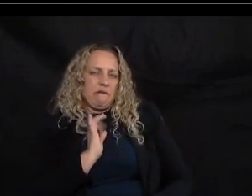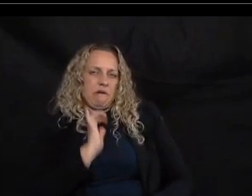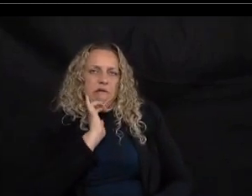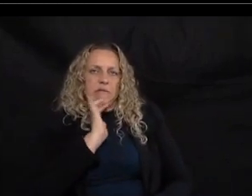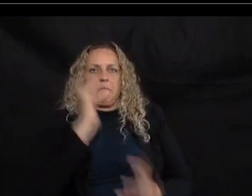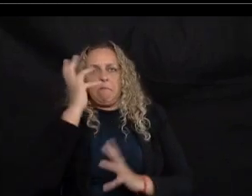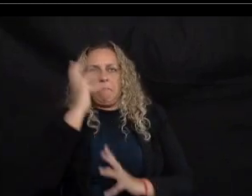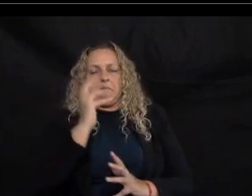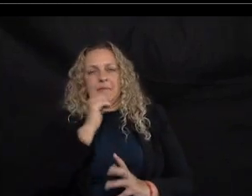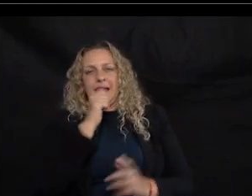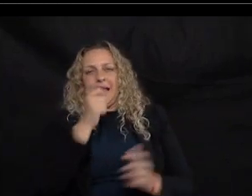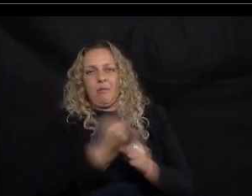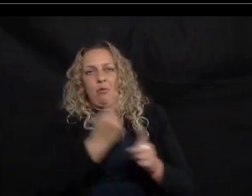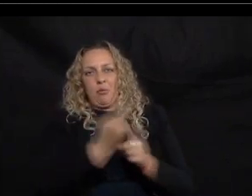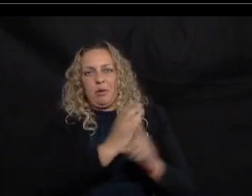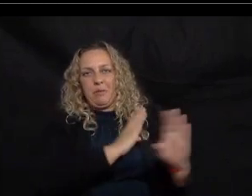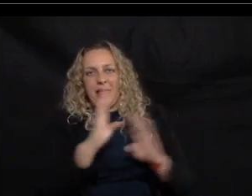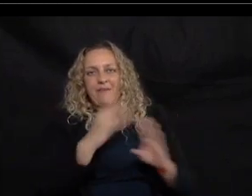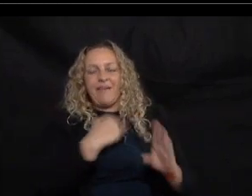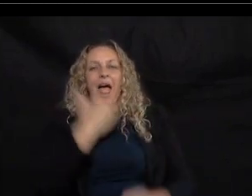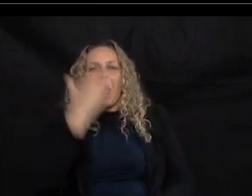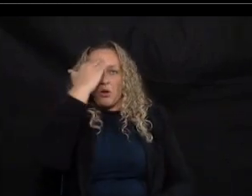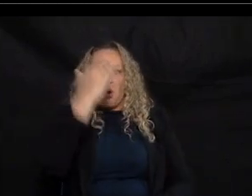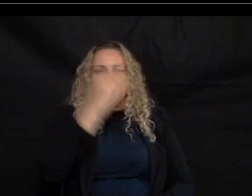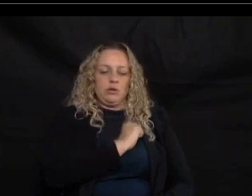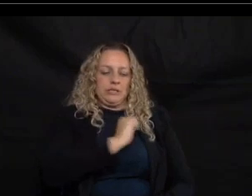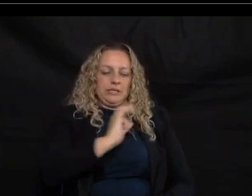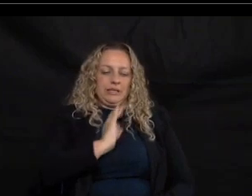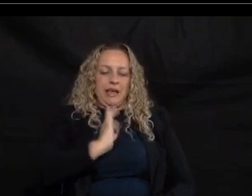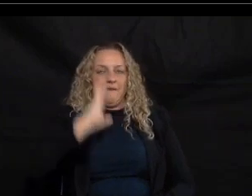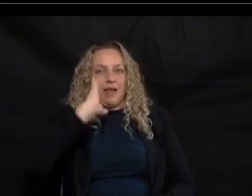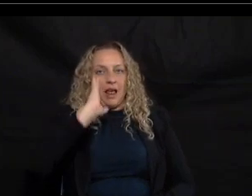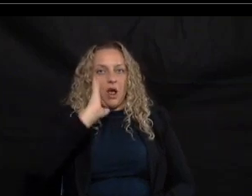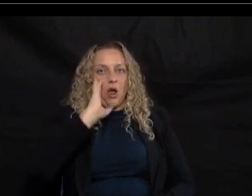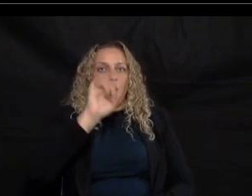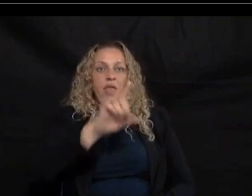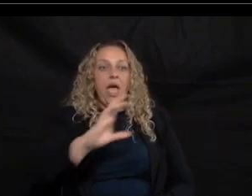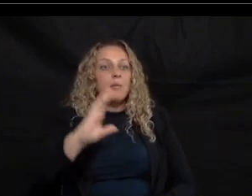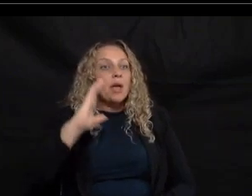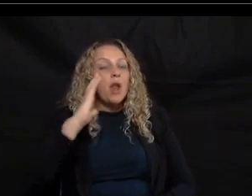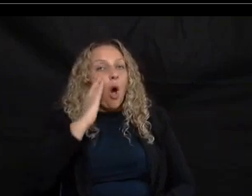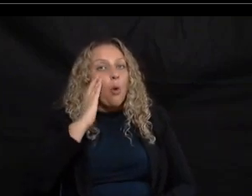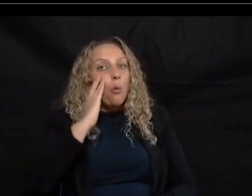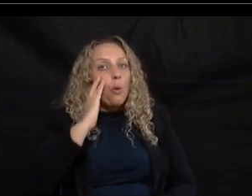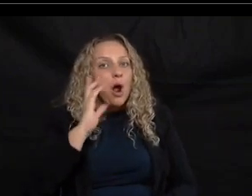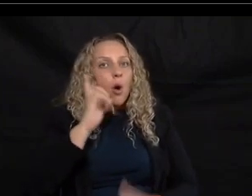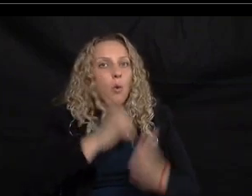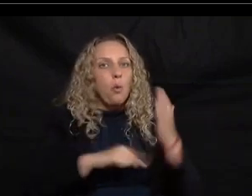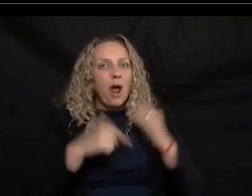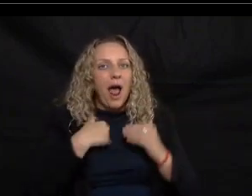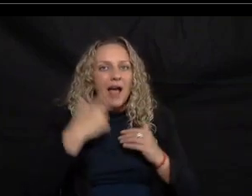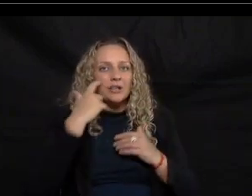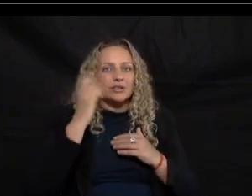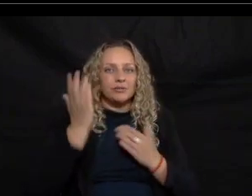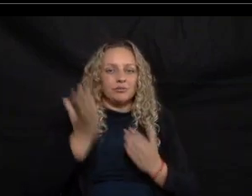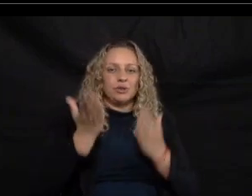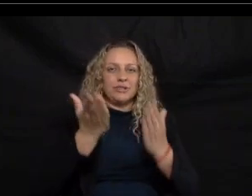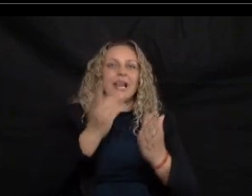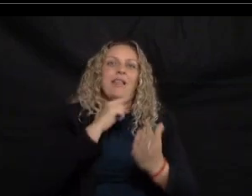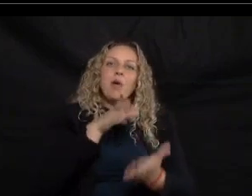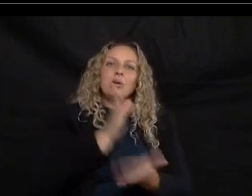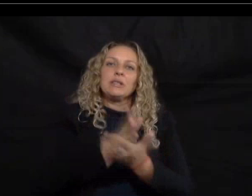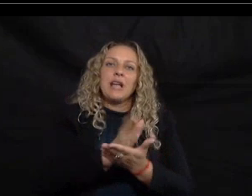misbehaving here. I know staff, and I know that had they been aware of what I just presented, they certainly would have stopped it,